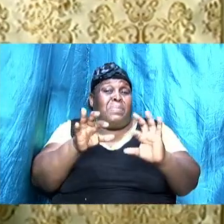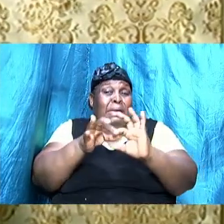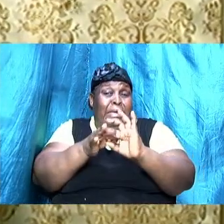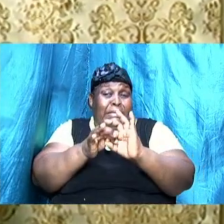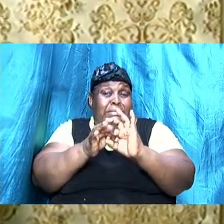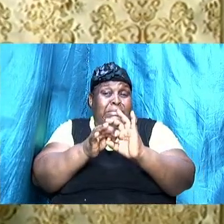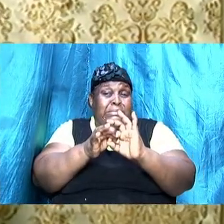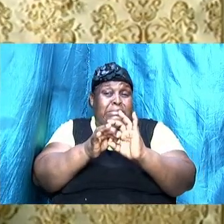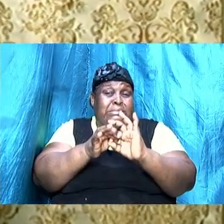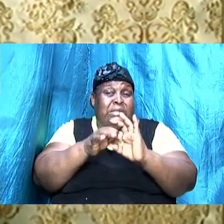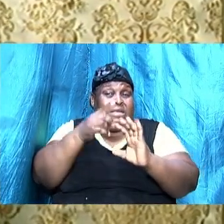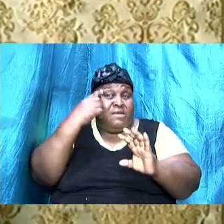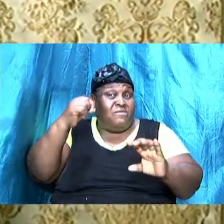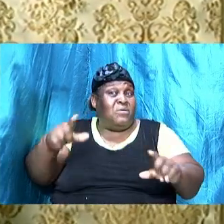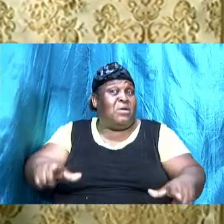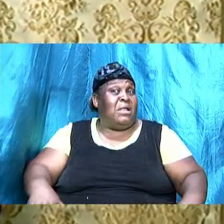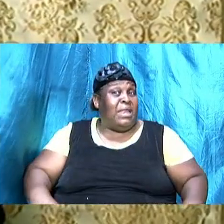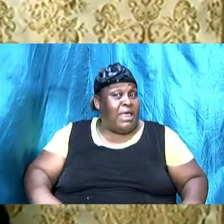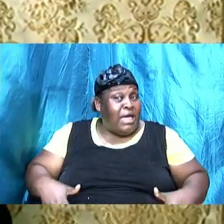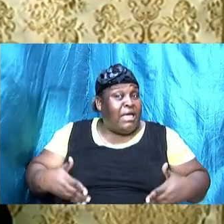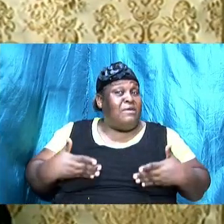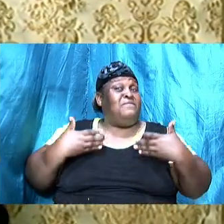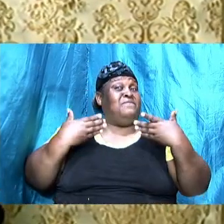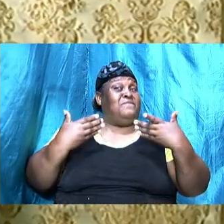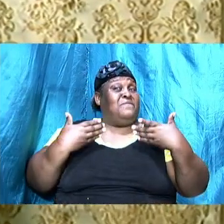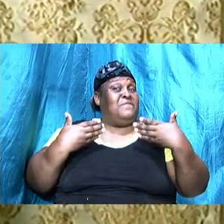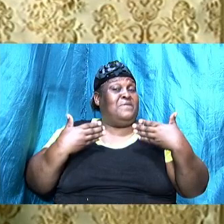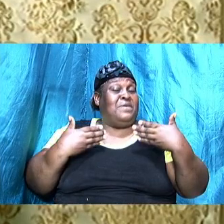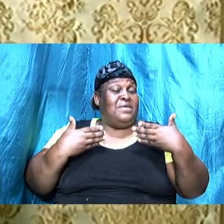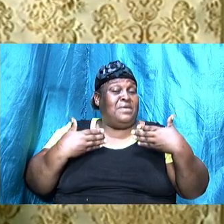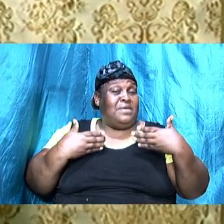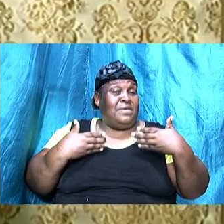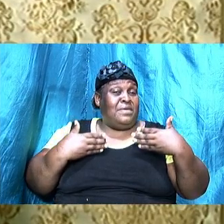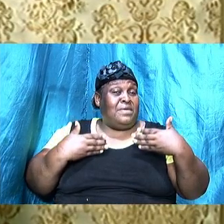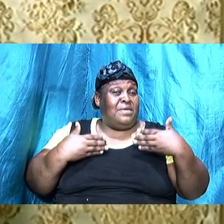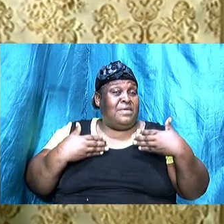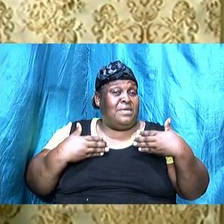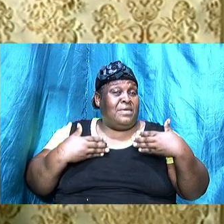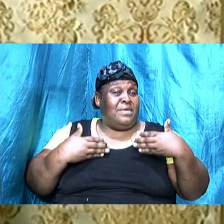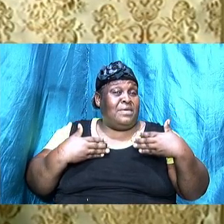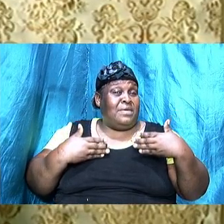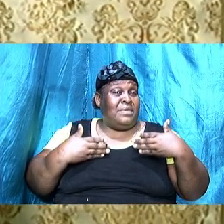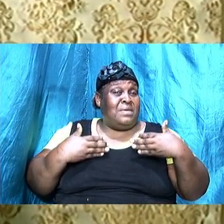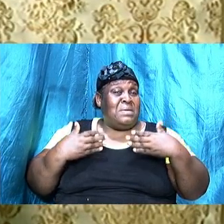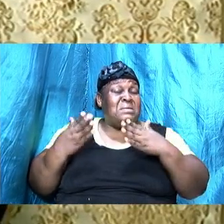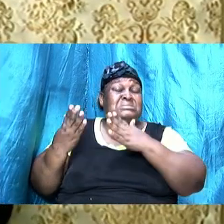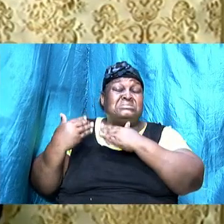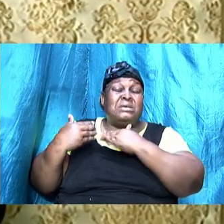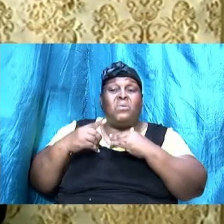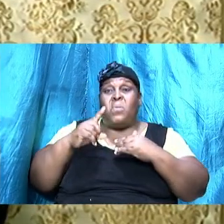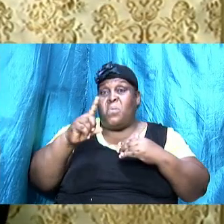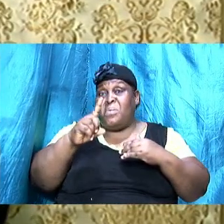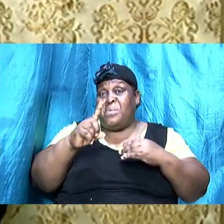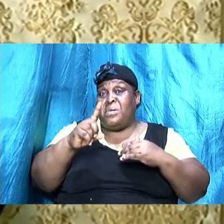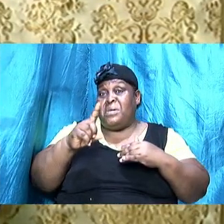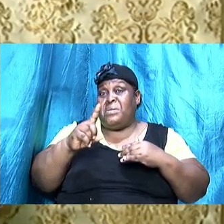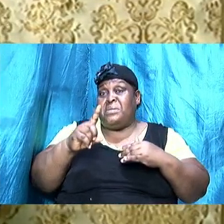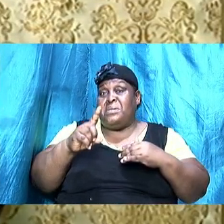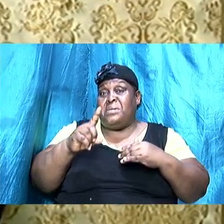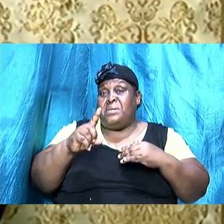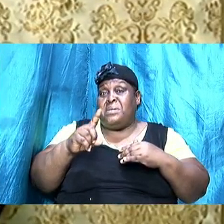life, except one or either of the party choose to break it